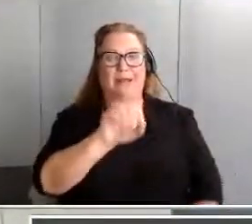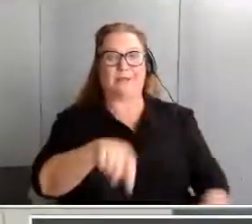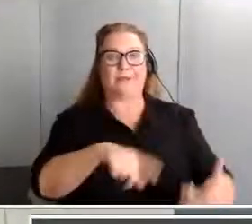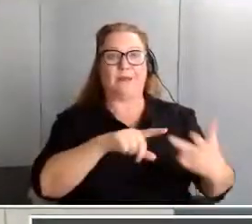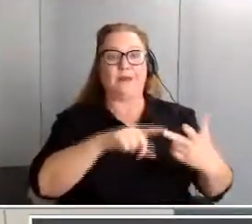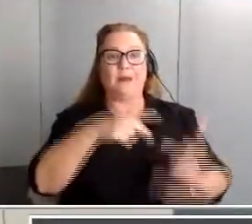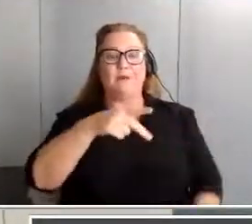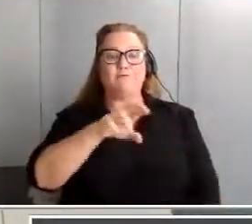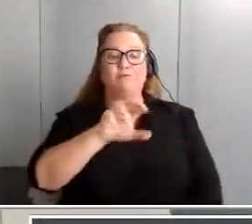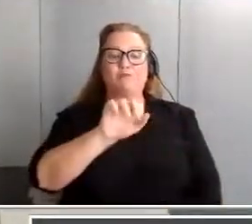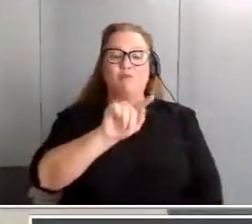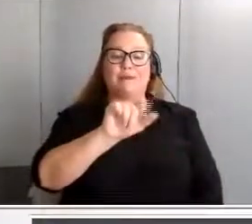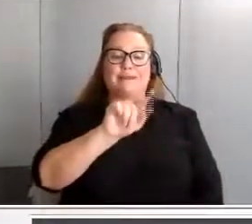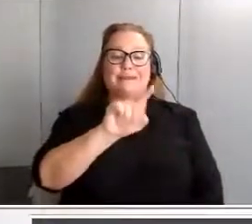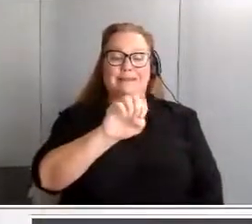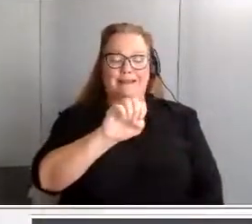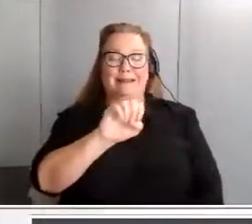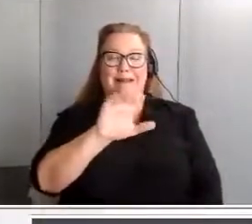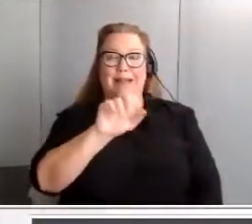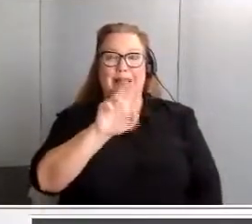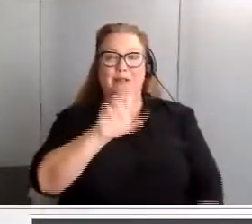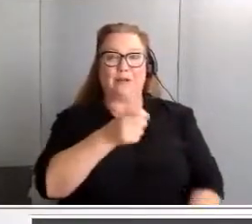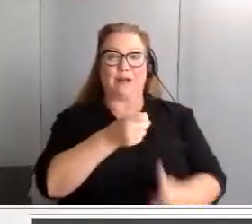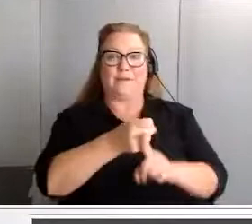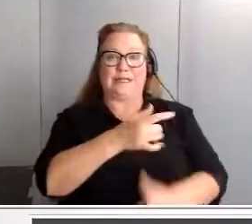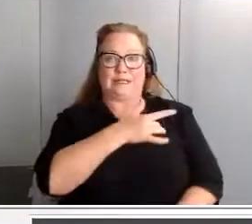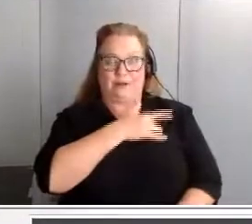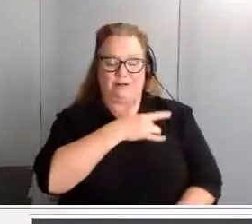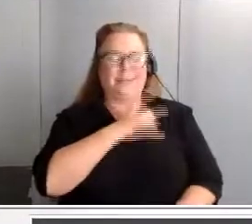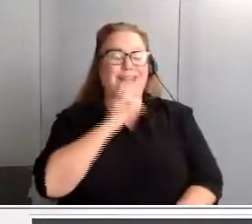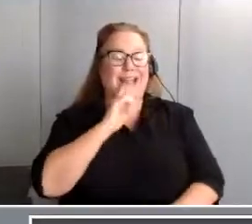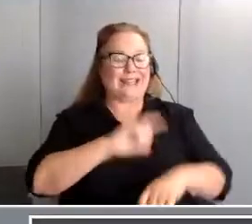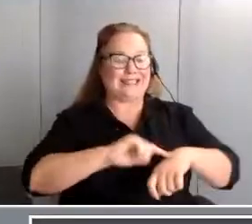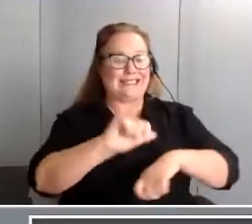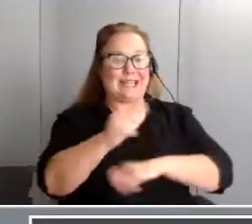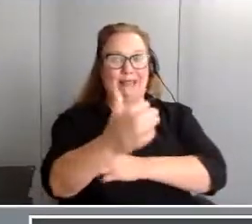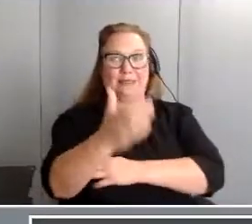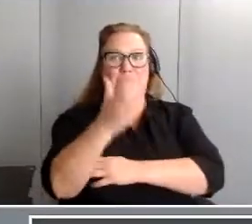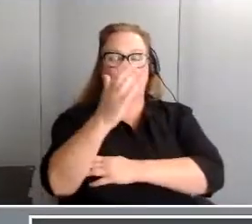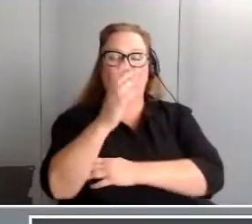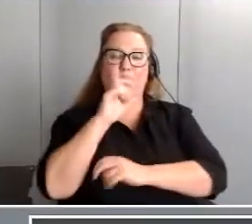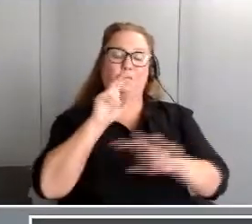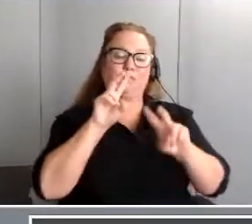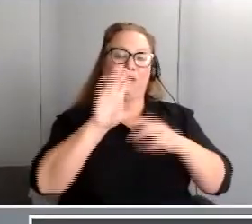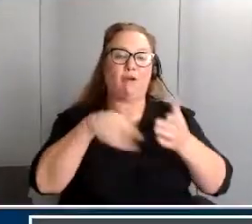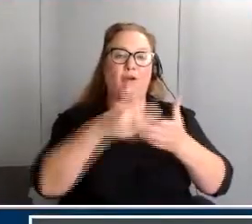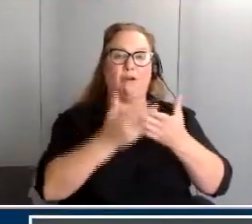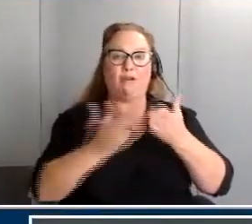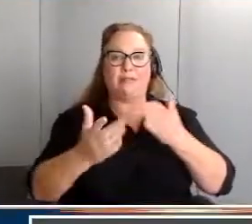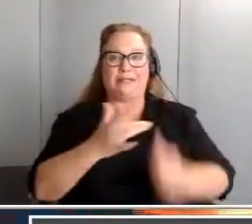the heart. Our experts weigh in at 10 o'clock this morning. We'll have a preview of today's All Things Heart.